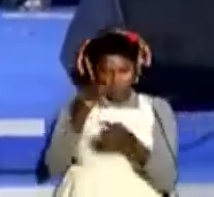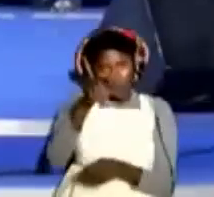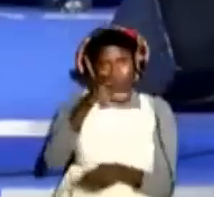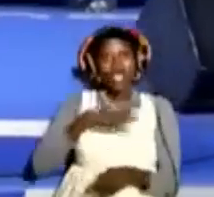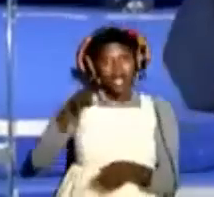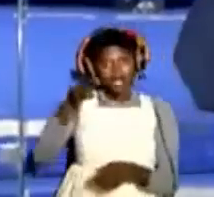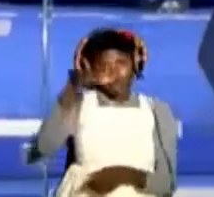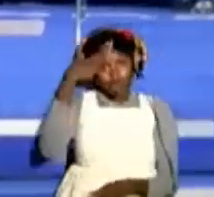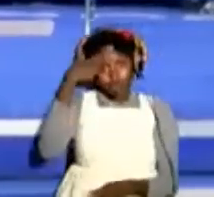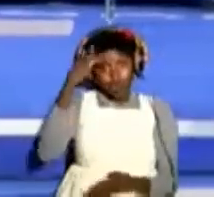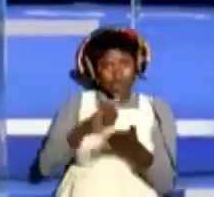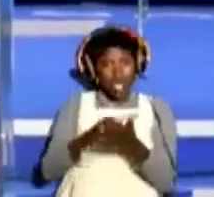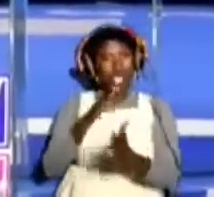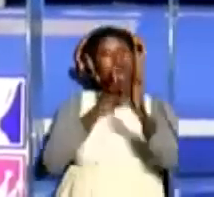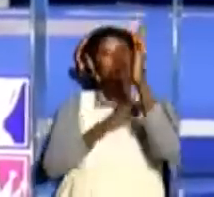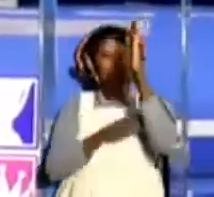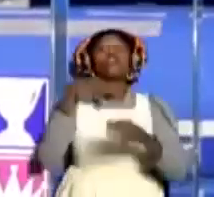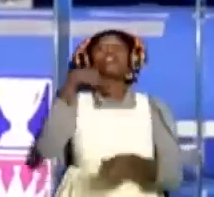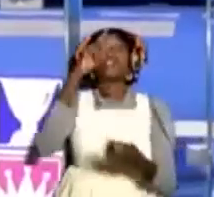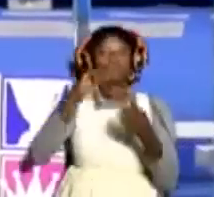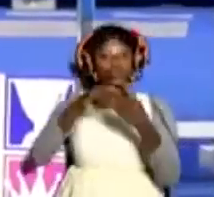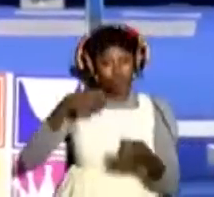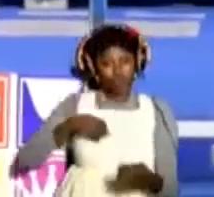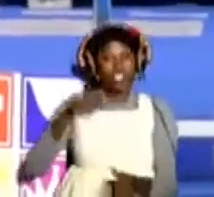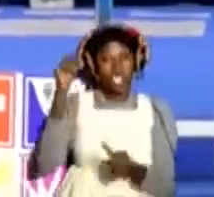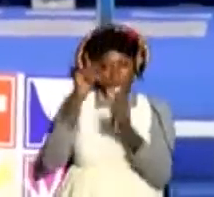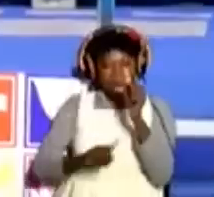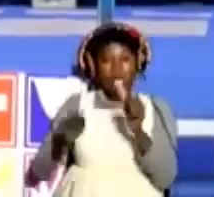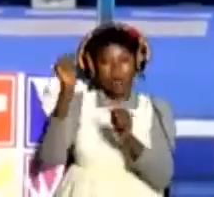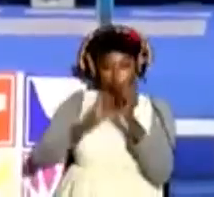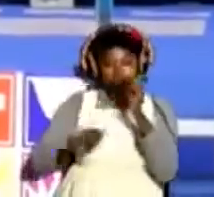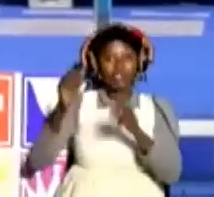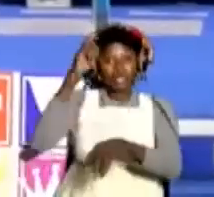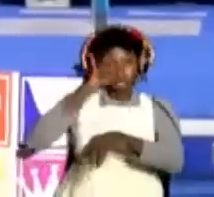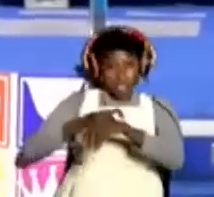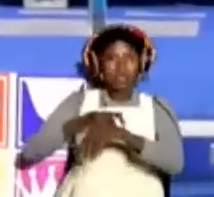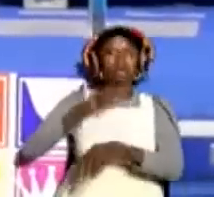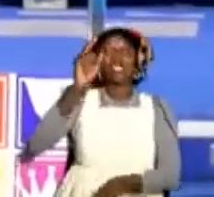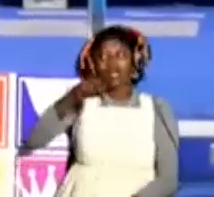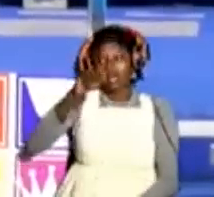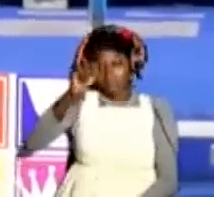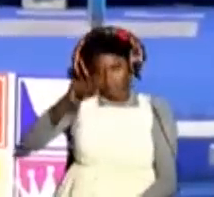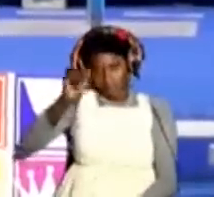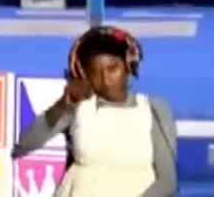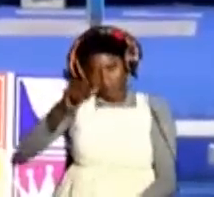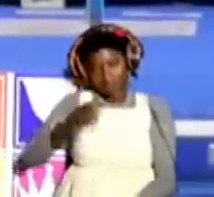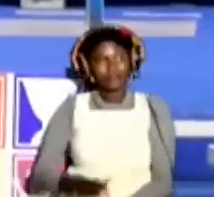And do you know that God speaks to me per second, he said, we don't doubt.